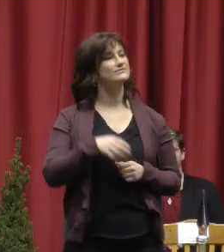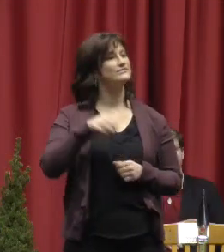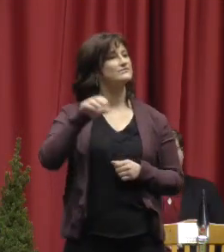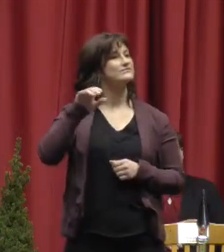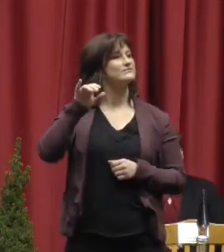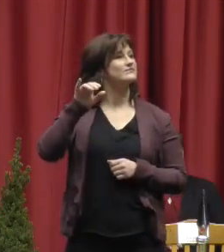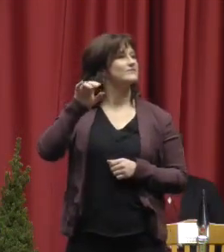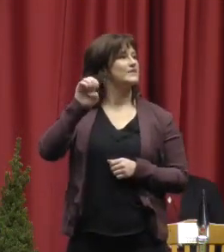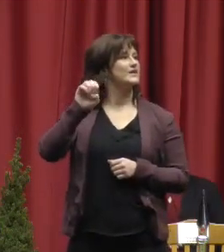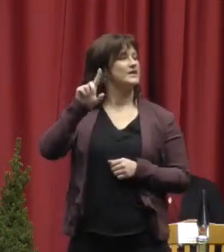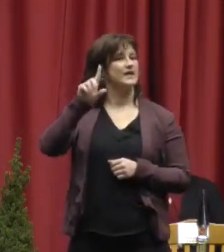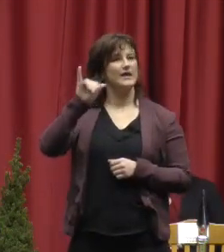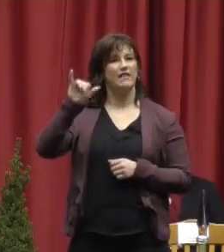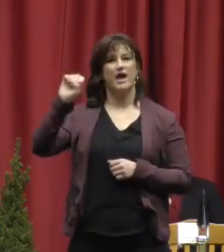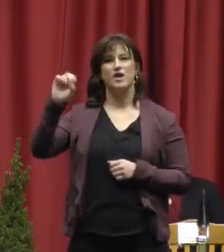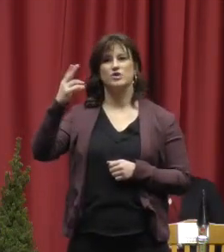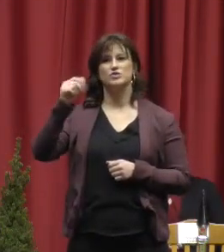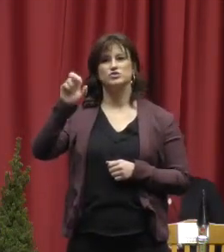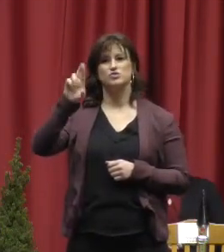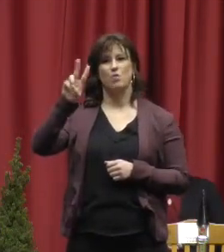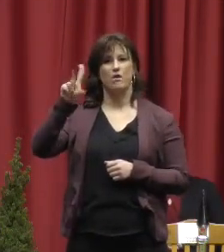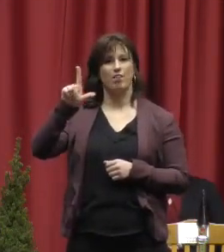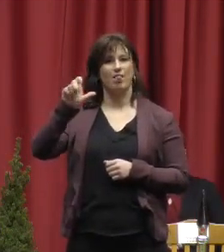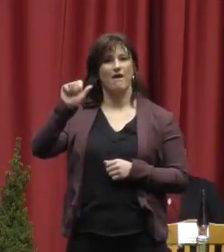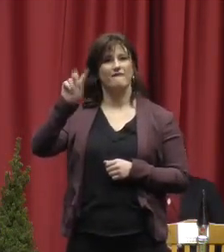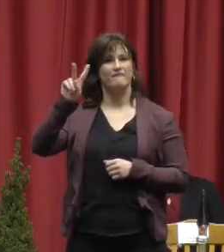Eli Shua Larga.